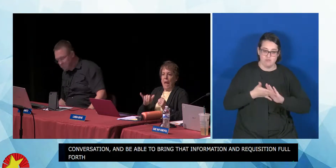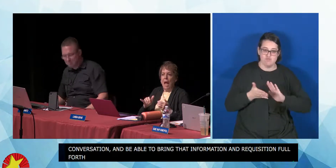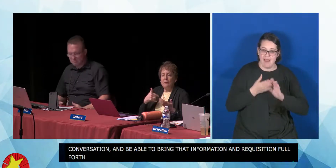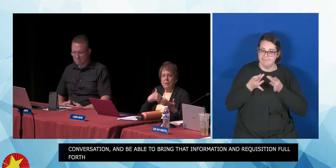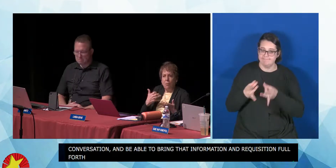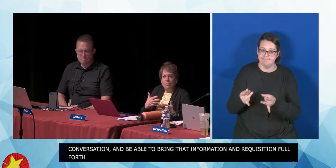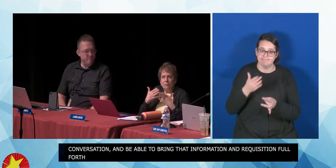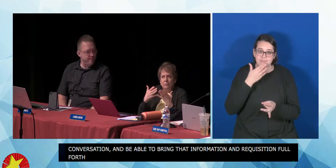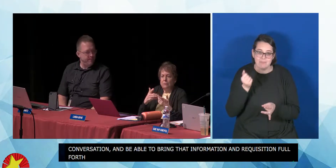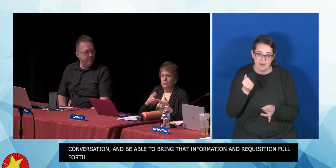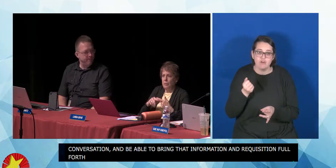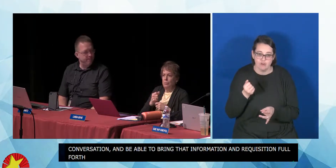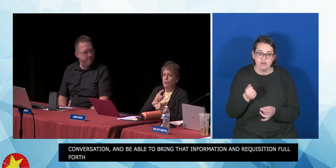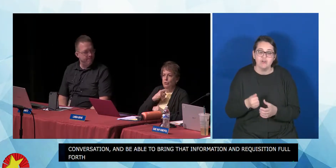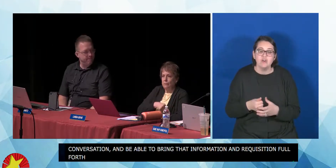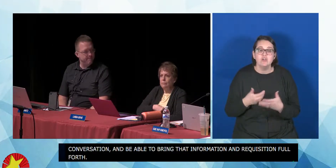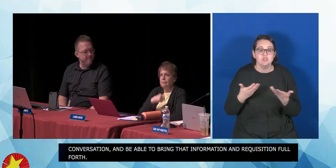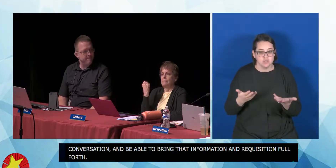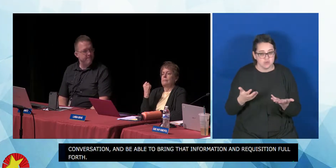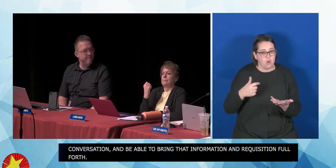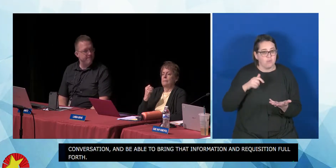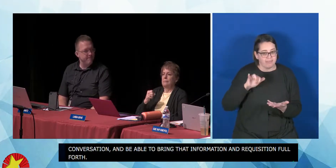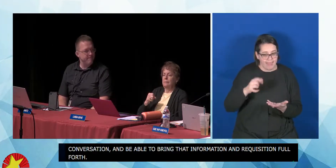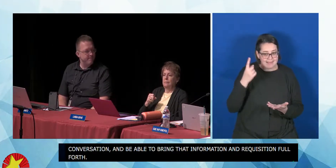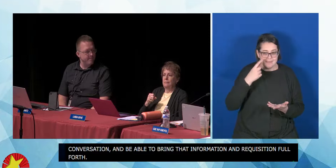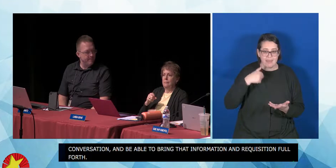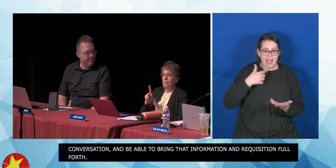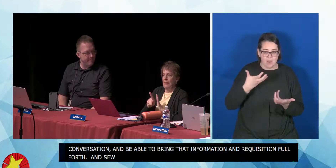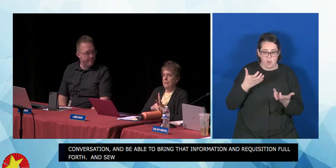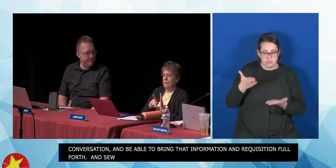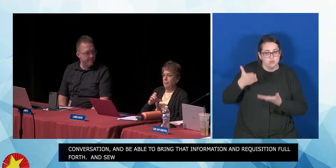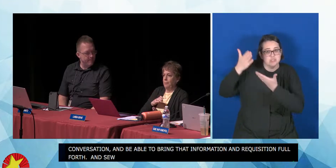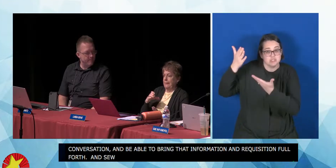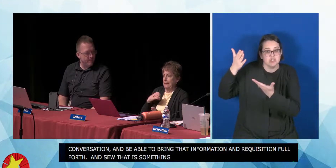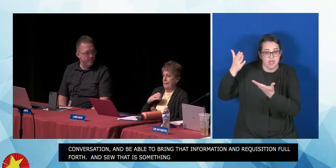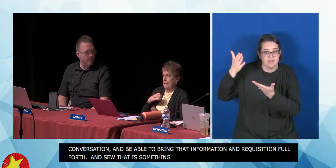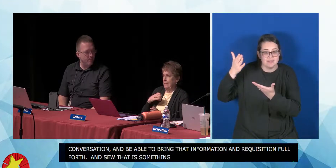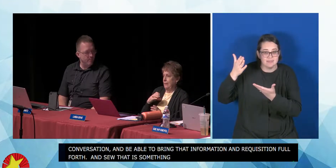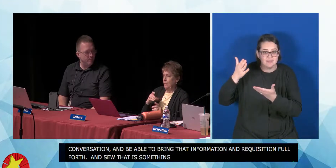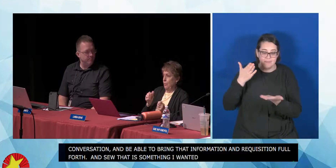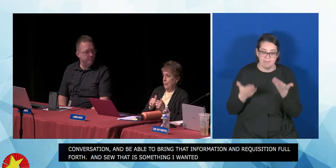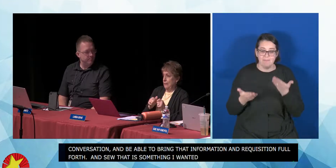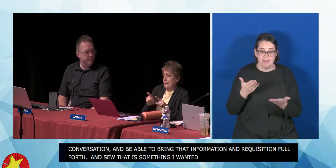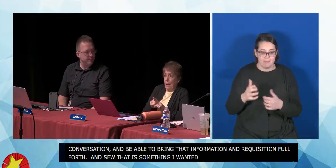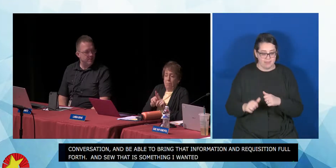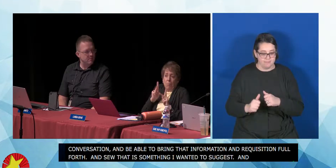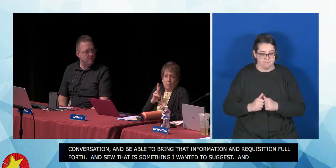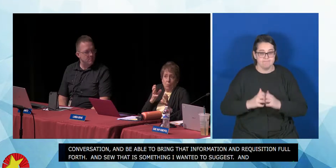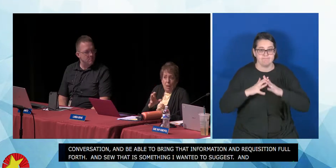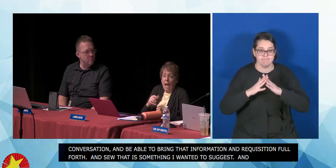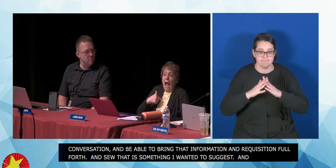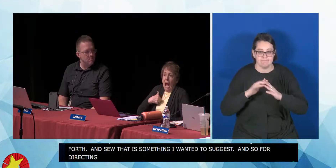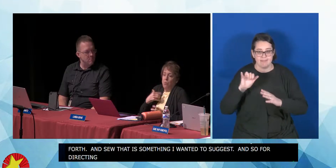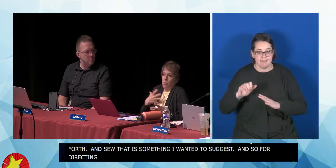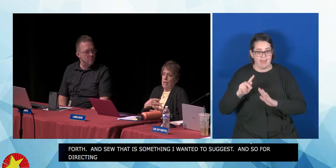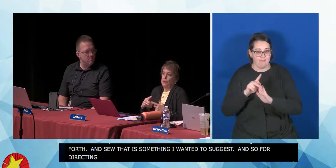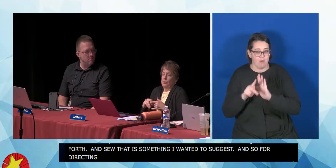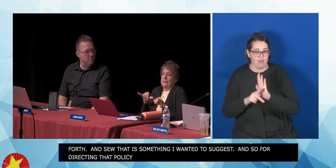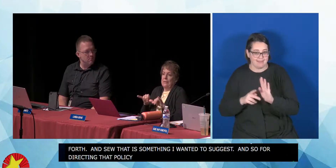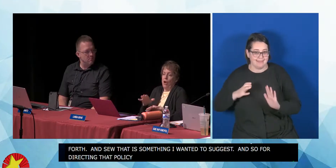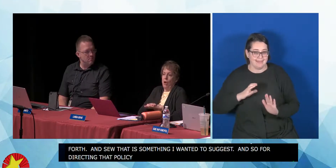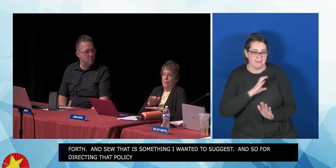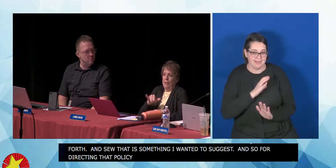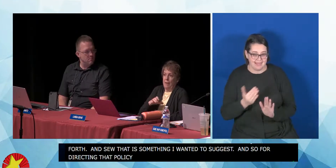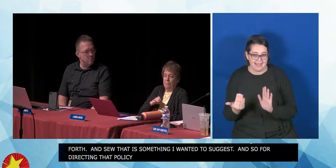efficient timelines. And so that's something that I wanted to suggest, resurrecting that policy committee meeting or policy committee if it